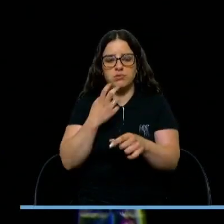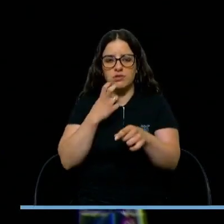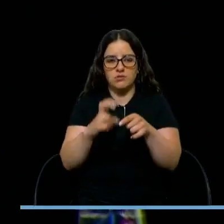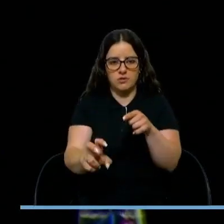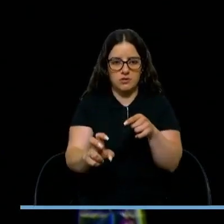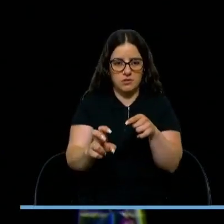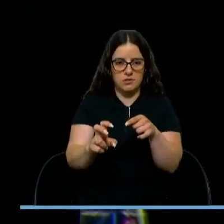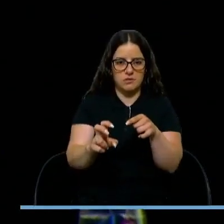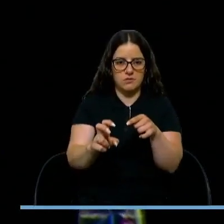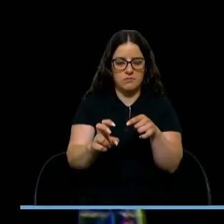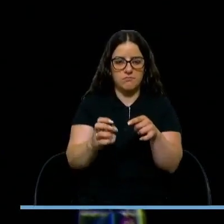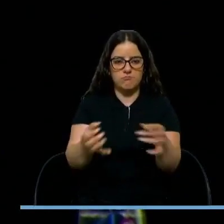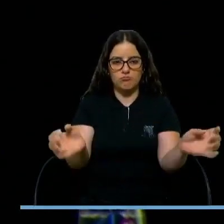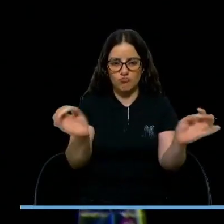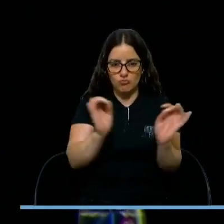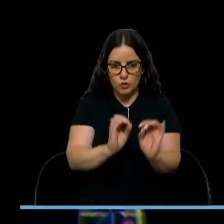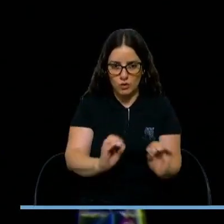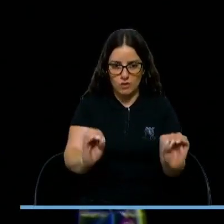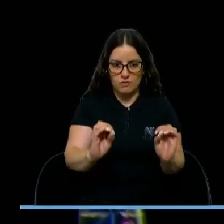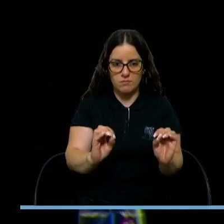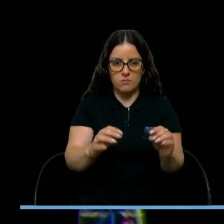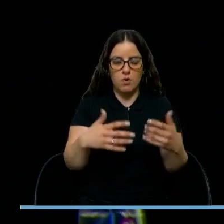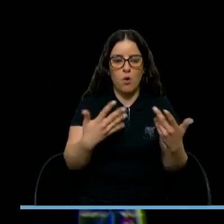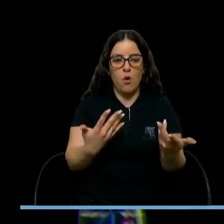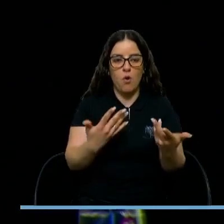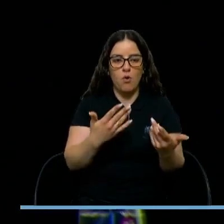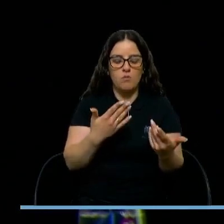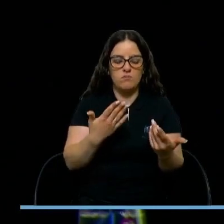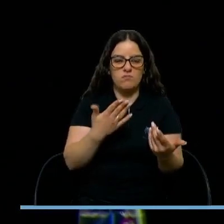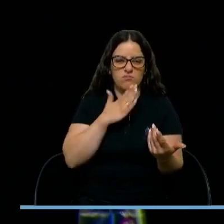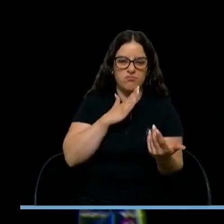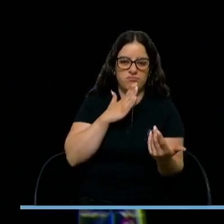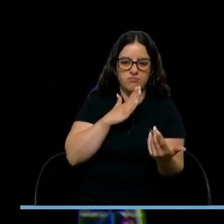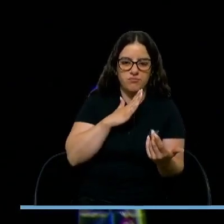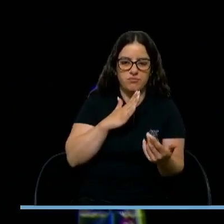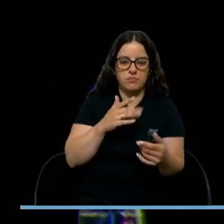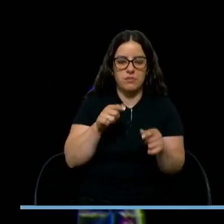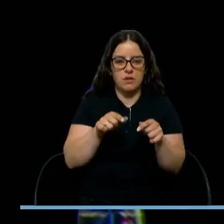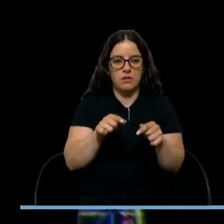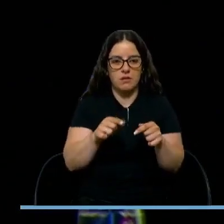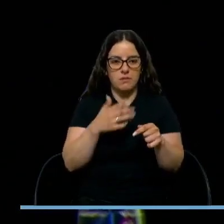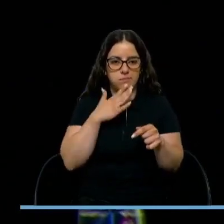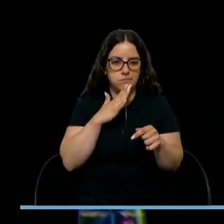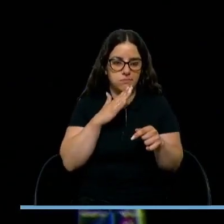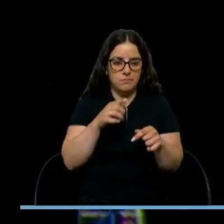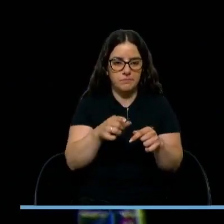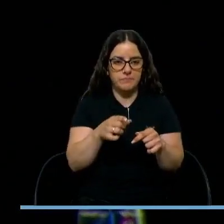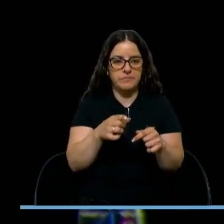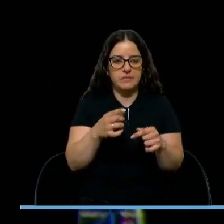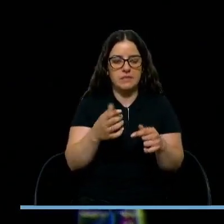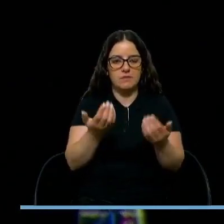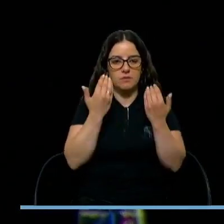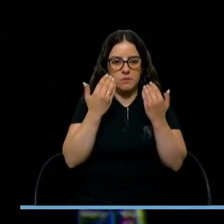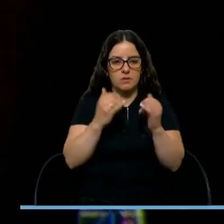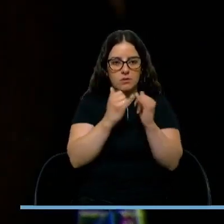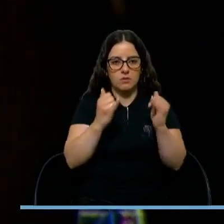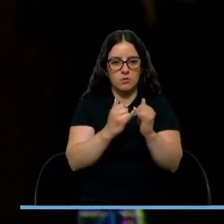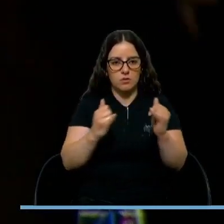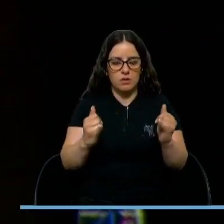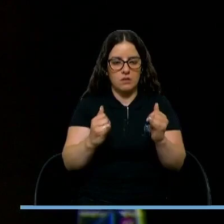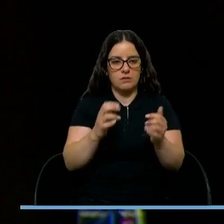do not exist or are at an embryo stage. This is data from the